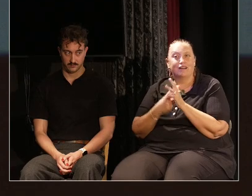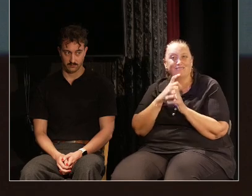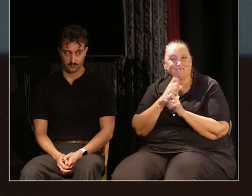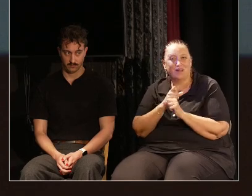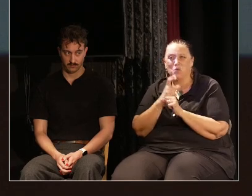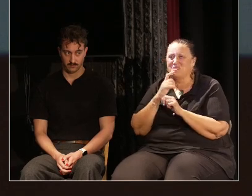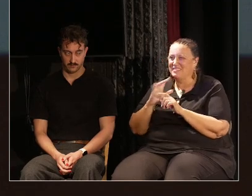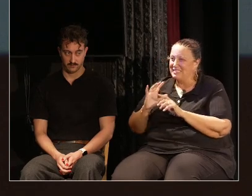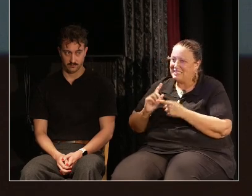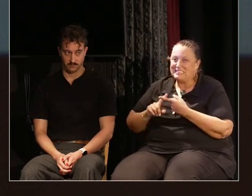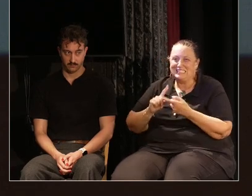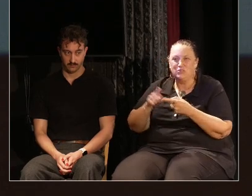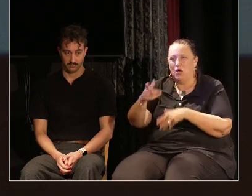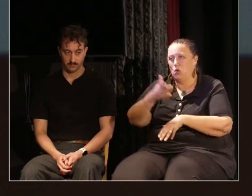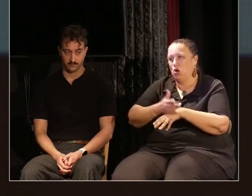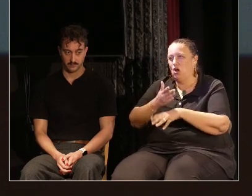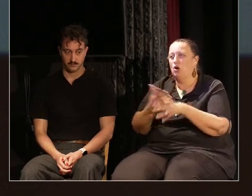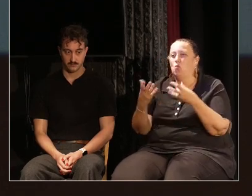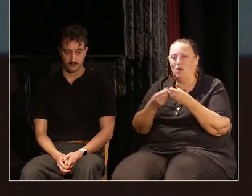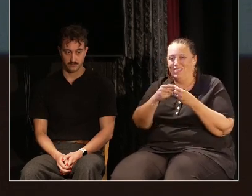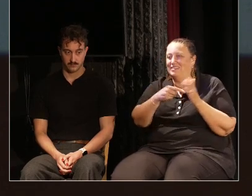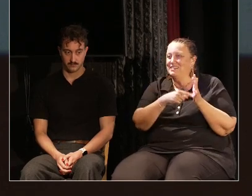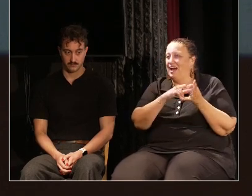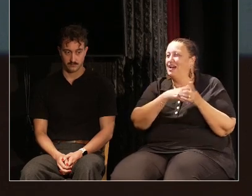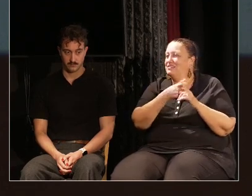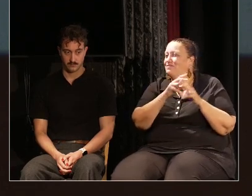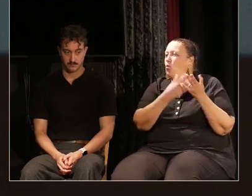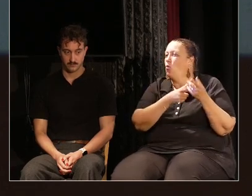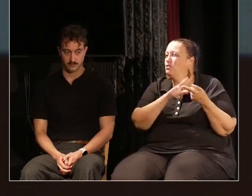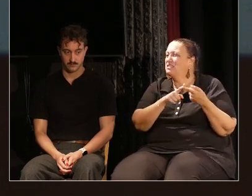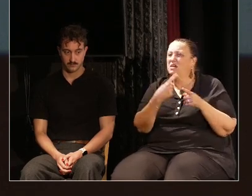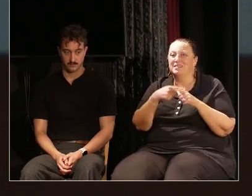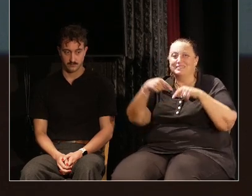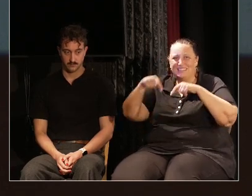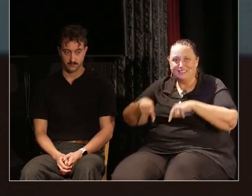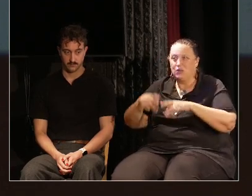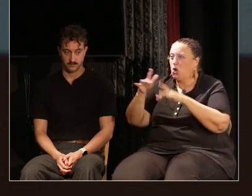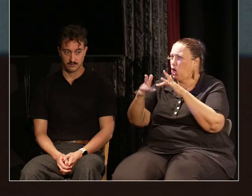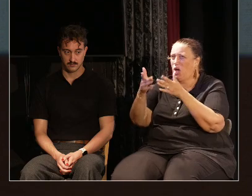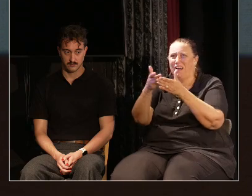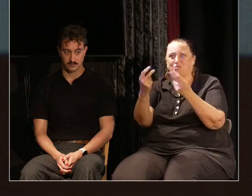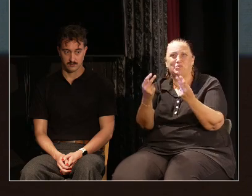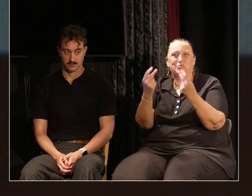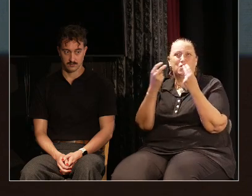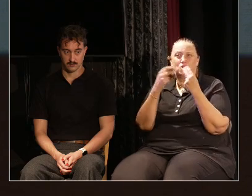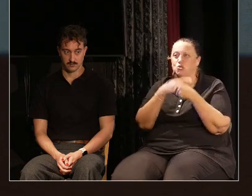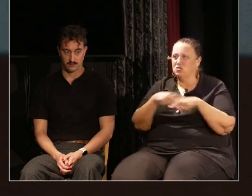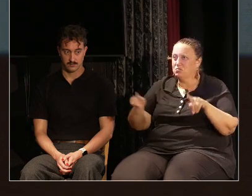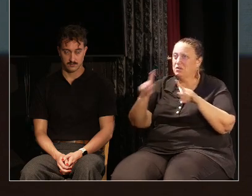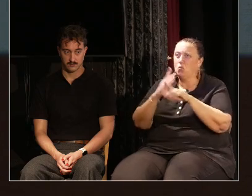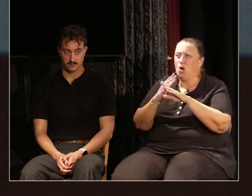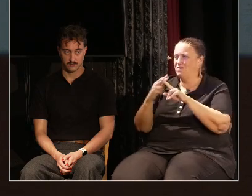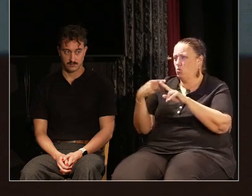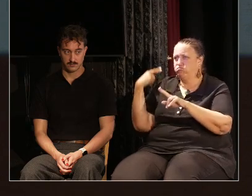work, with the task force and with all the people here and online who, again, have been working on